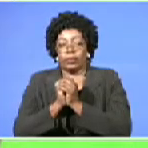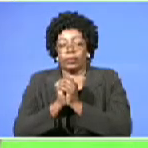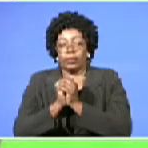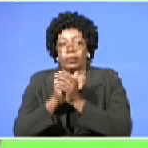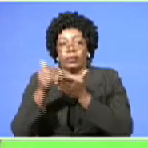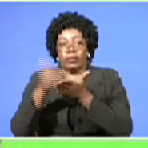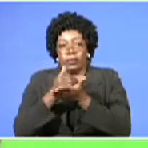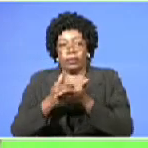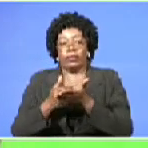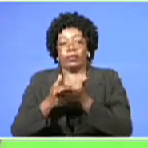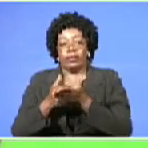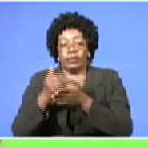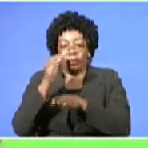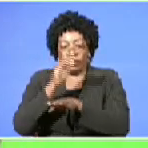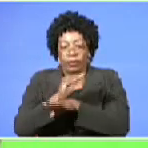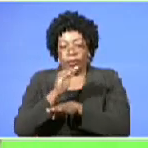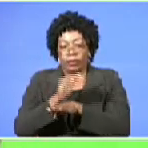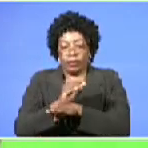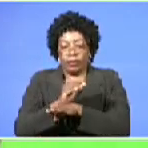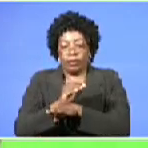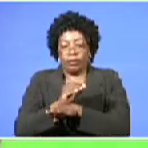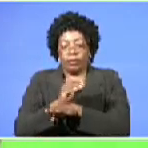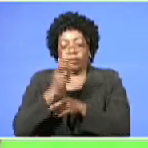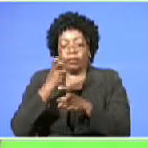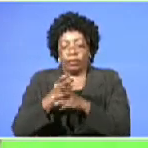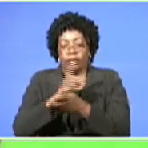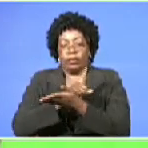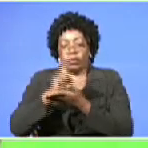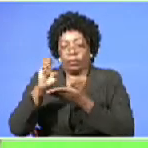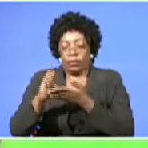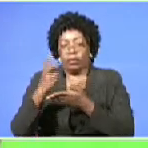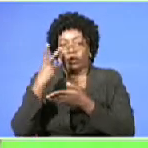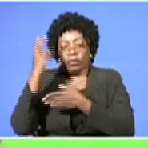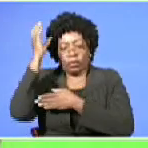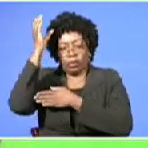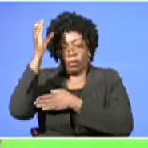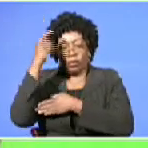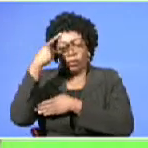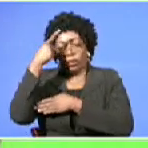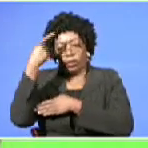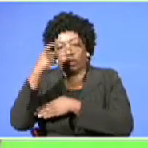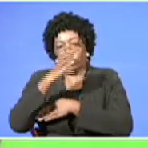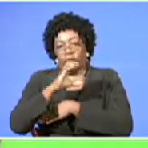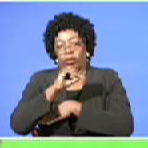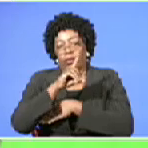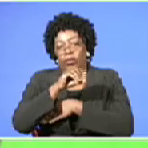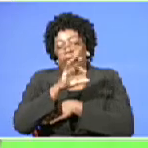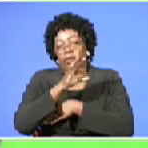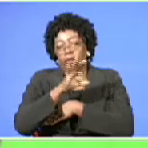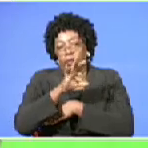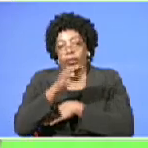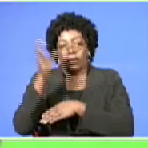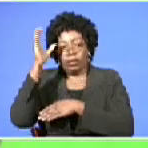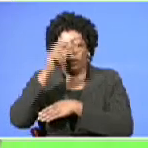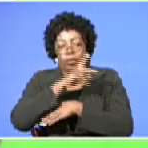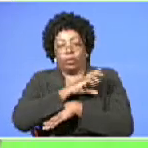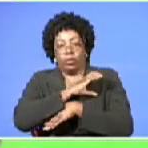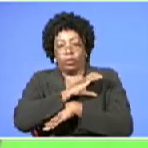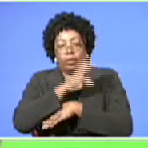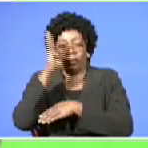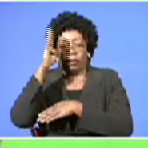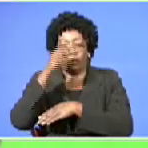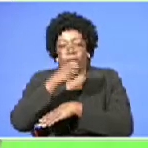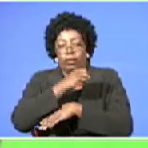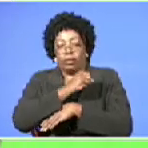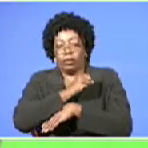Some of our pro ballers unable to take to the hardwood over the weekend due to concerns of the coronavirus. Kadeem Colby, Gio Bain, and Mark